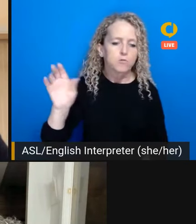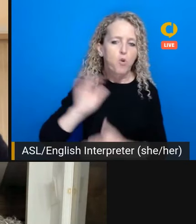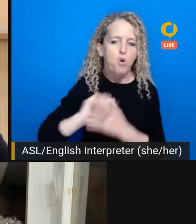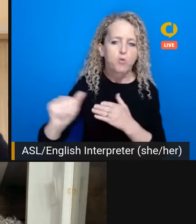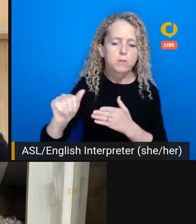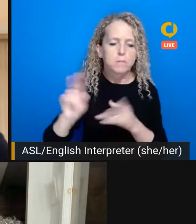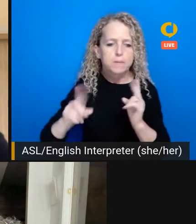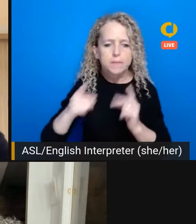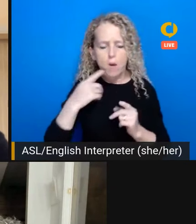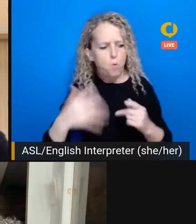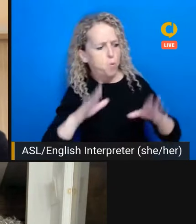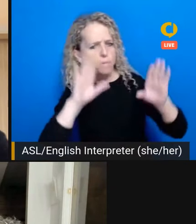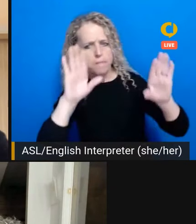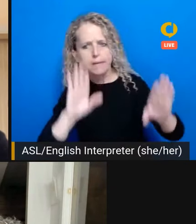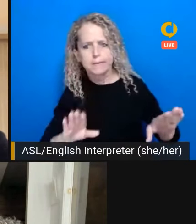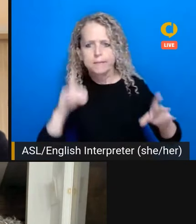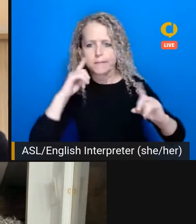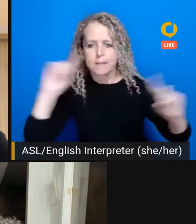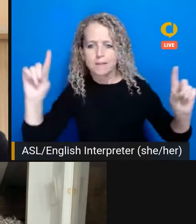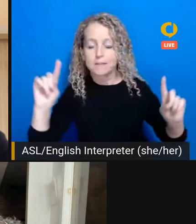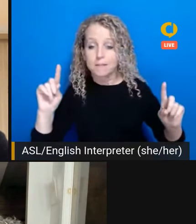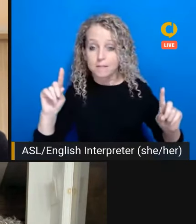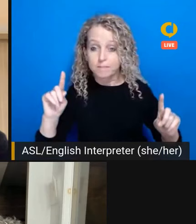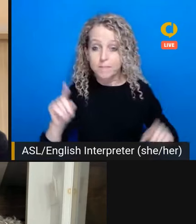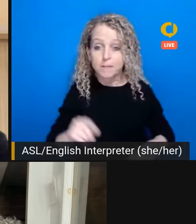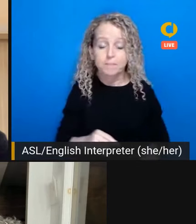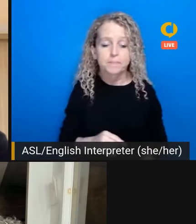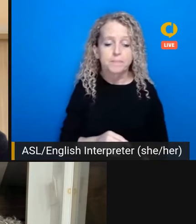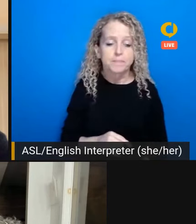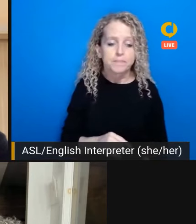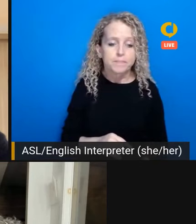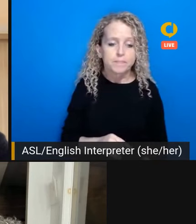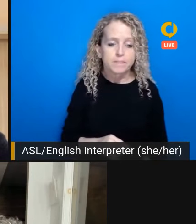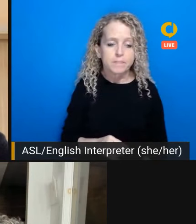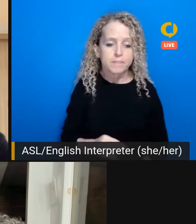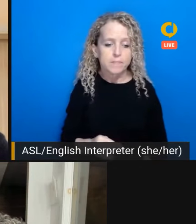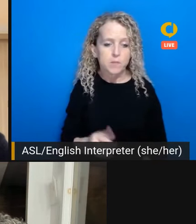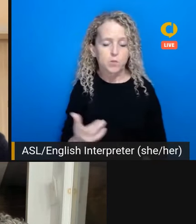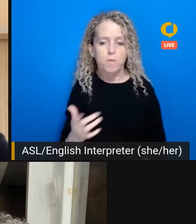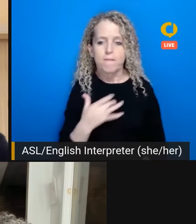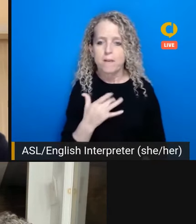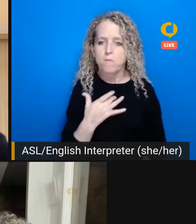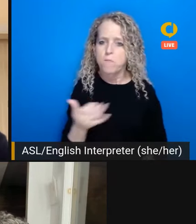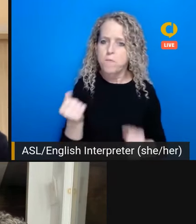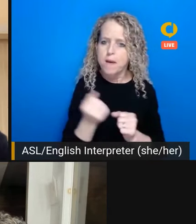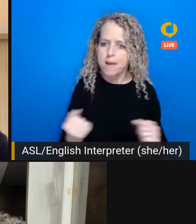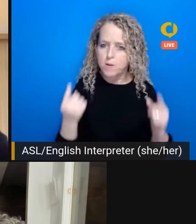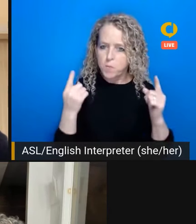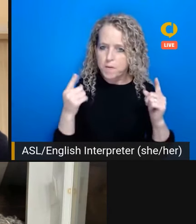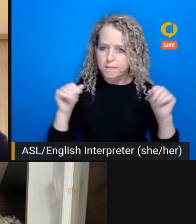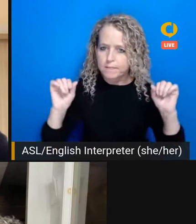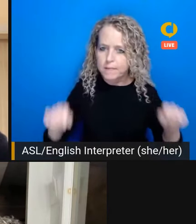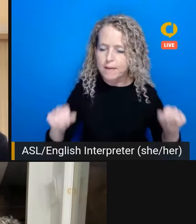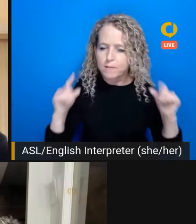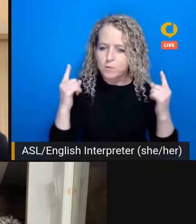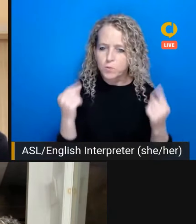right? And this gives you the idea that, like, oh, anybody could do this, right?